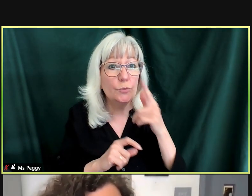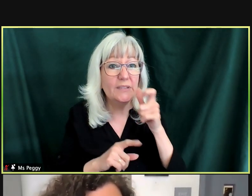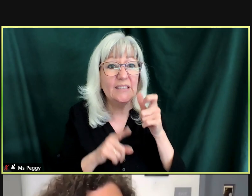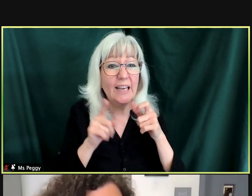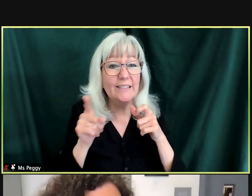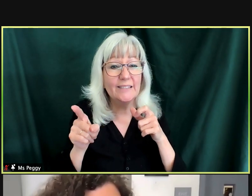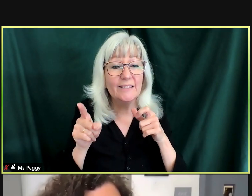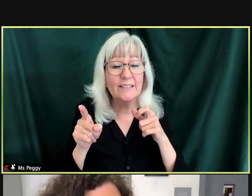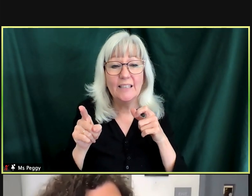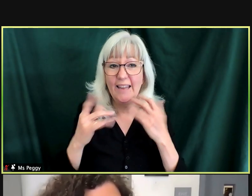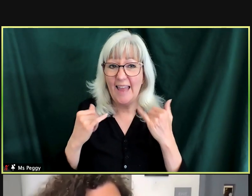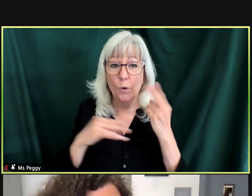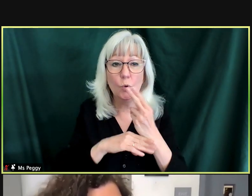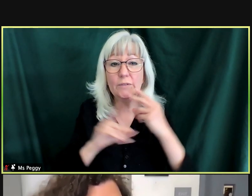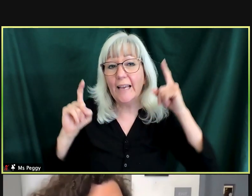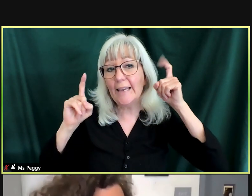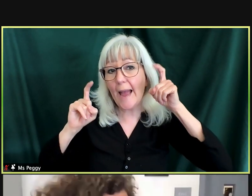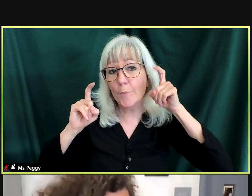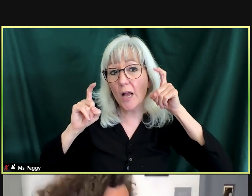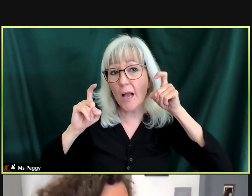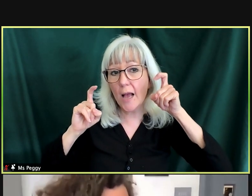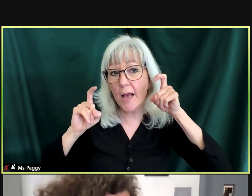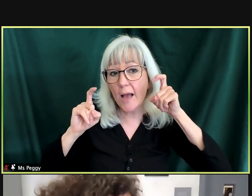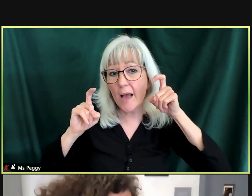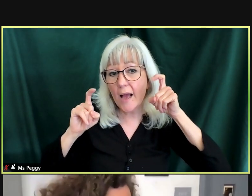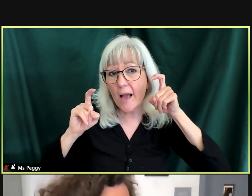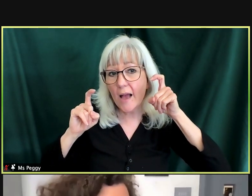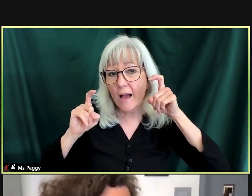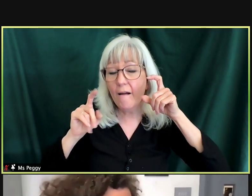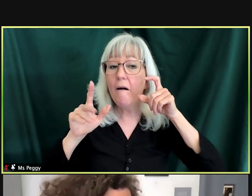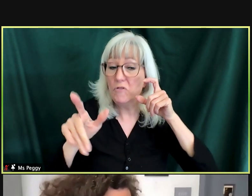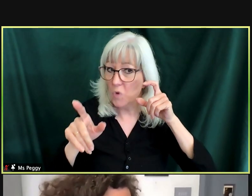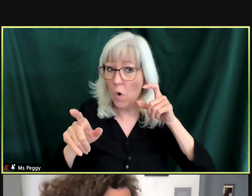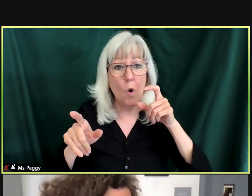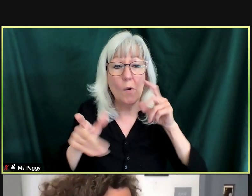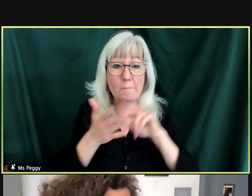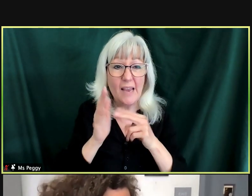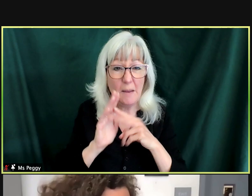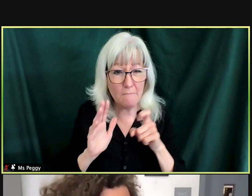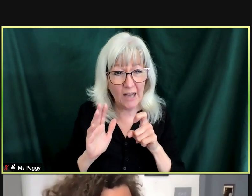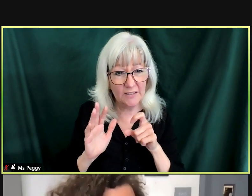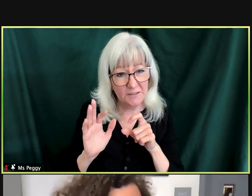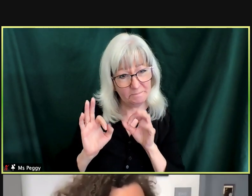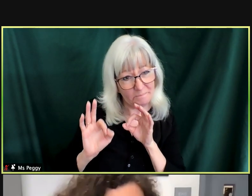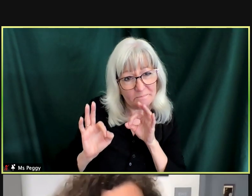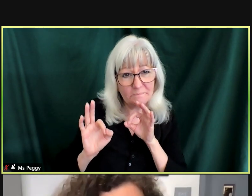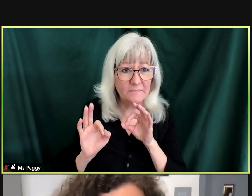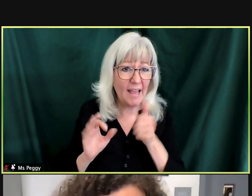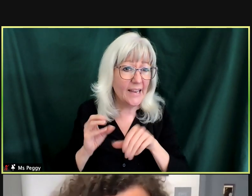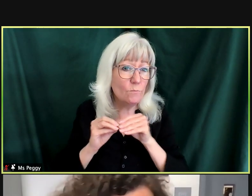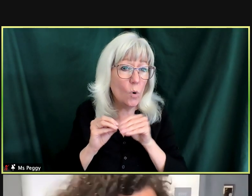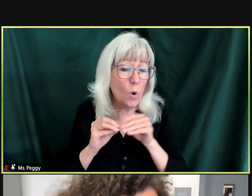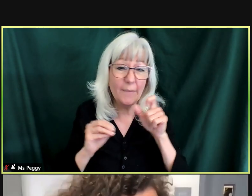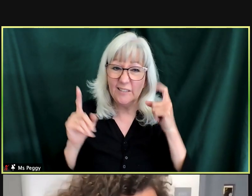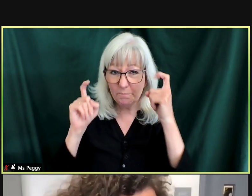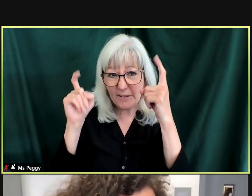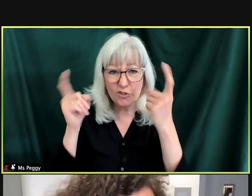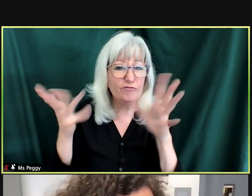portraits anymore. They start experimenting with painting style at this point. Right in Van